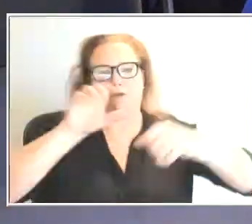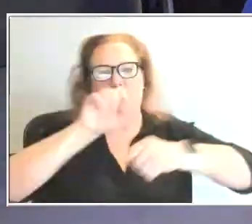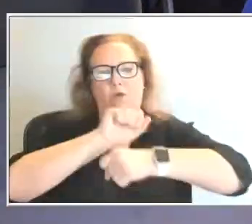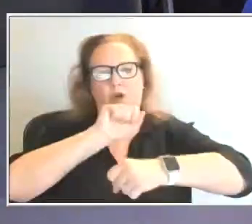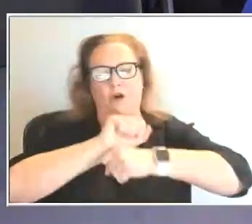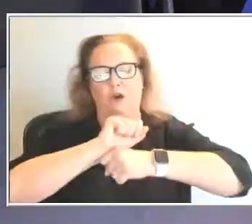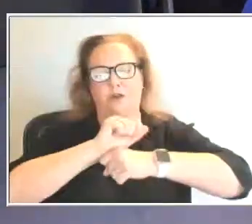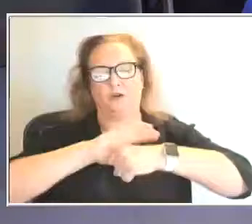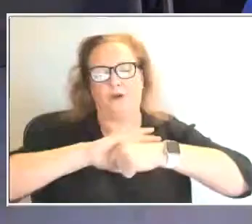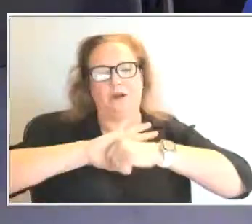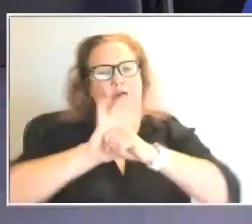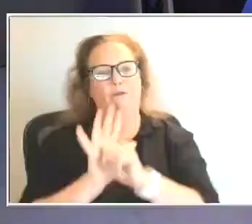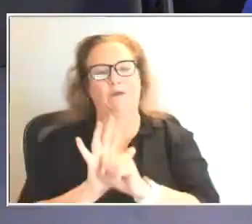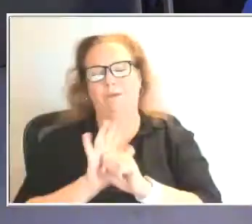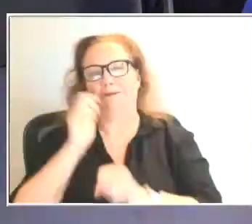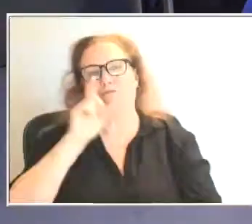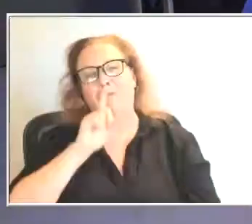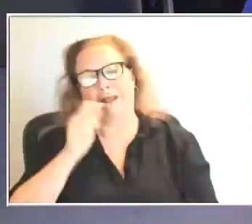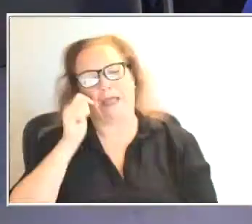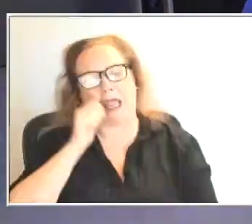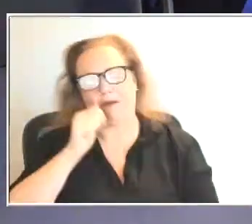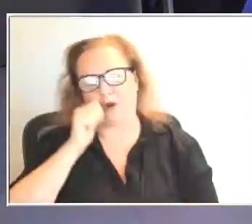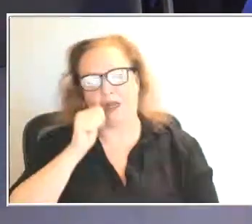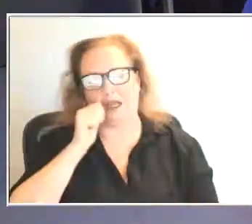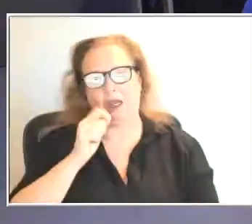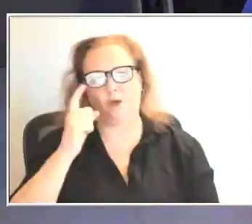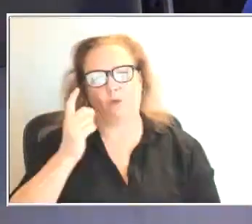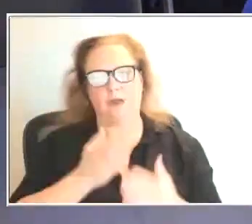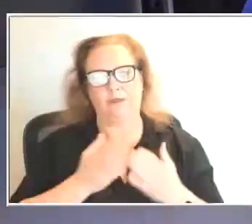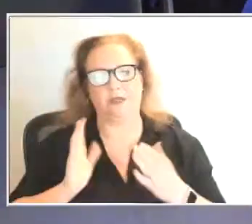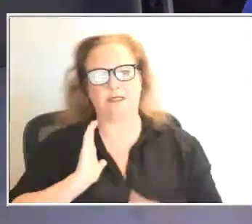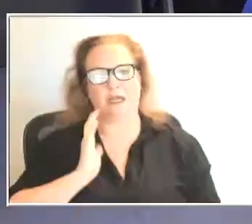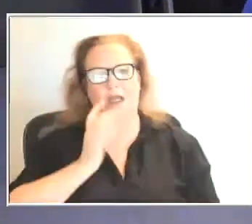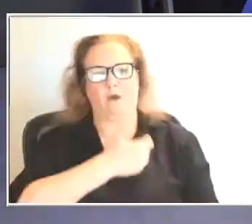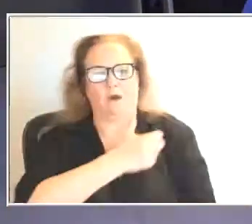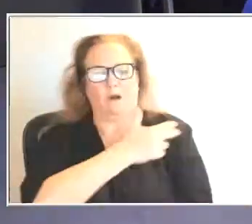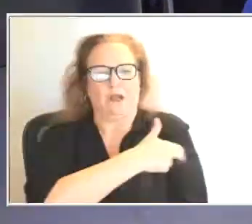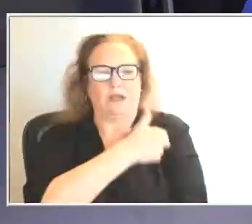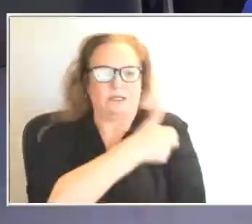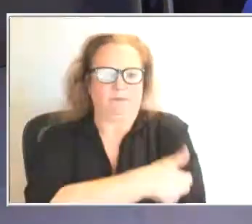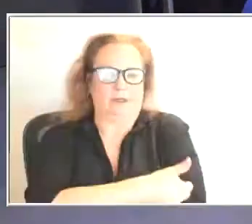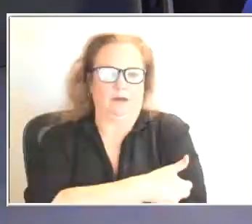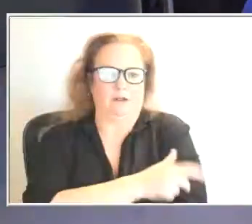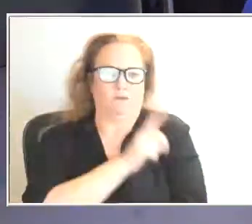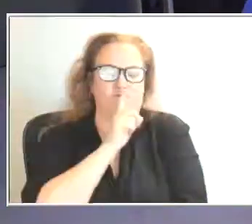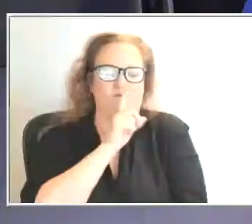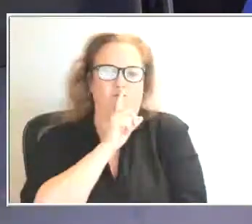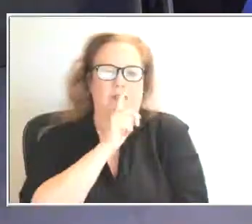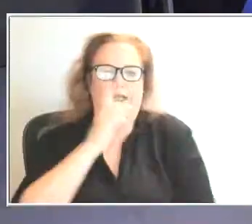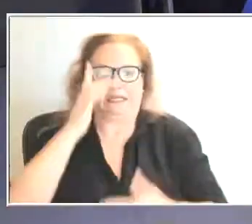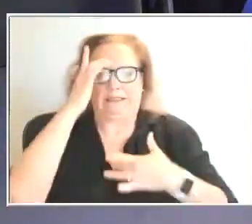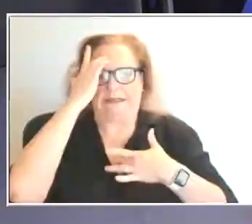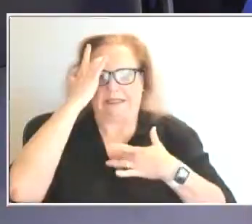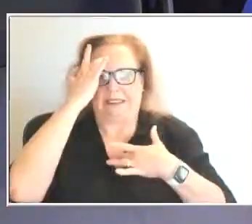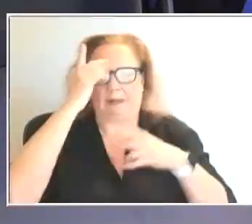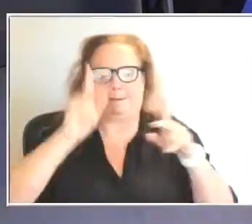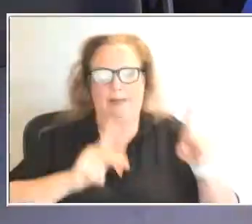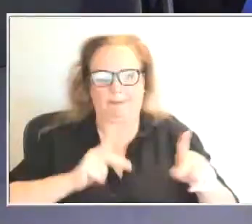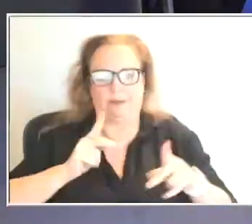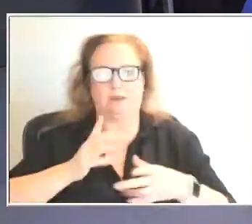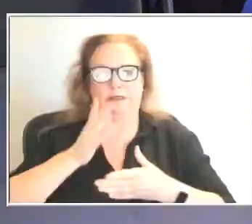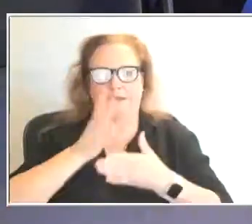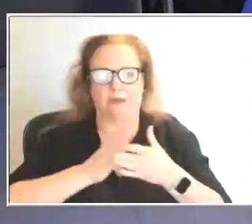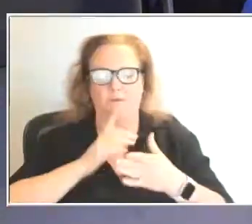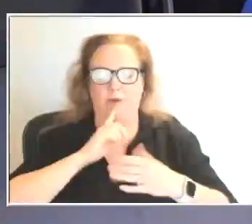really every day, because one of the things at a hospital like ours is that we have really sick folks, and some of them have really